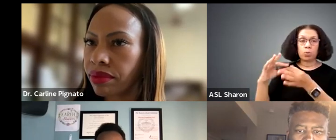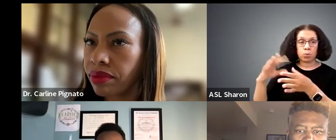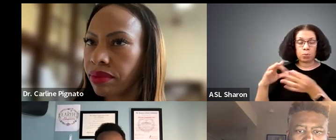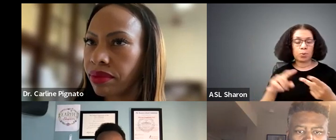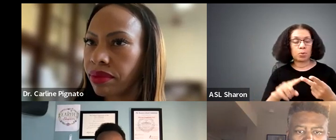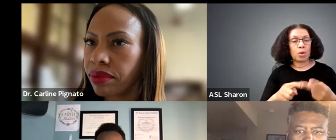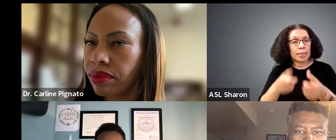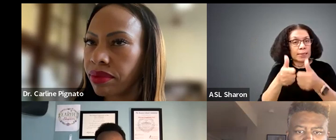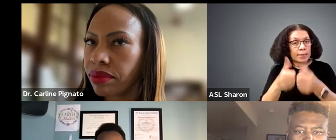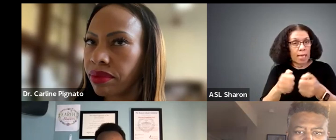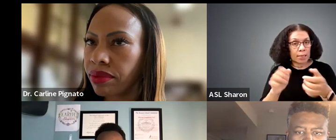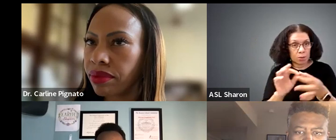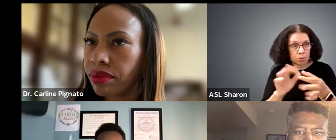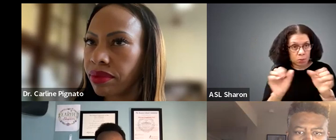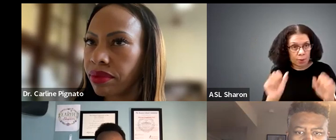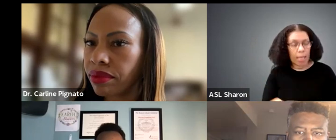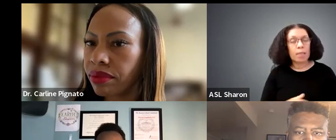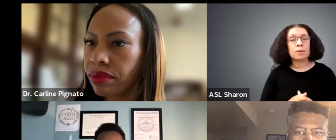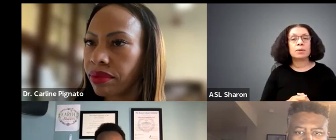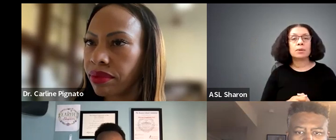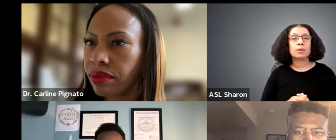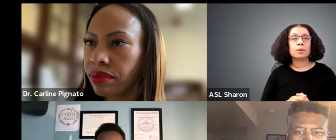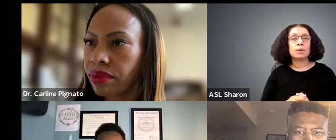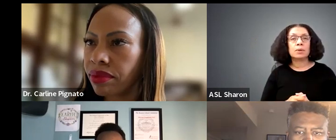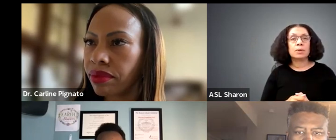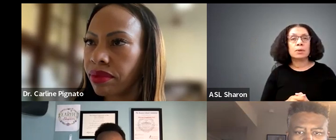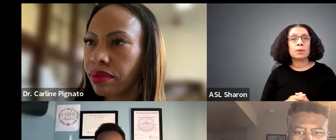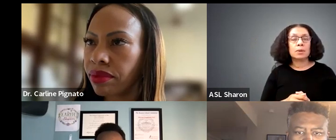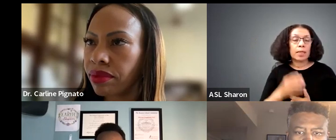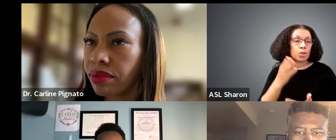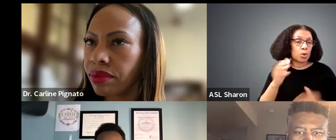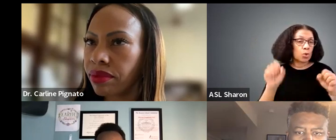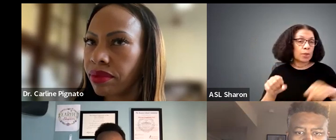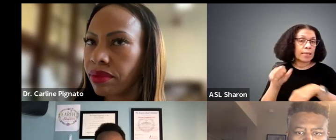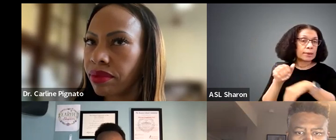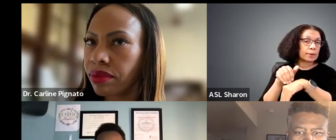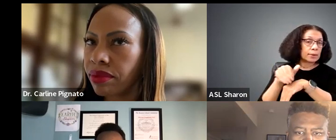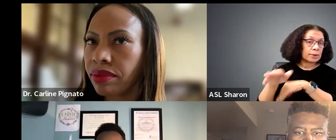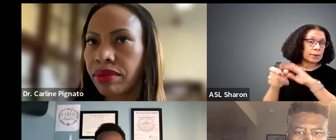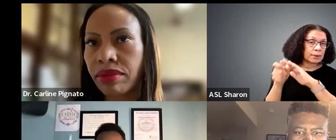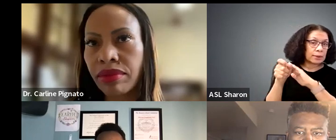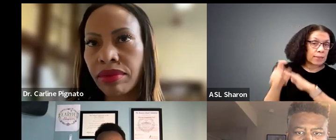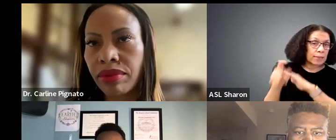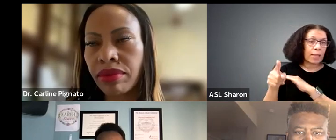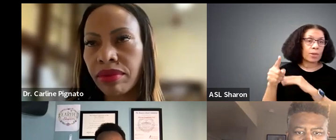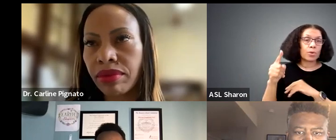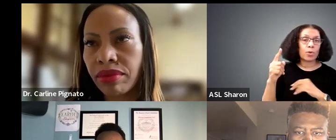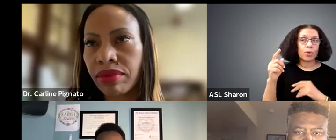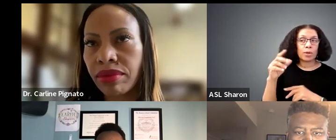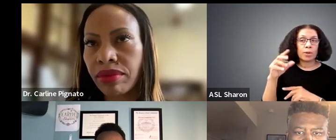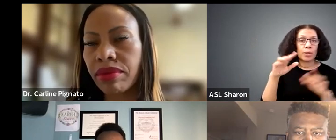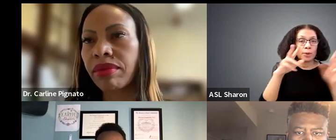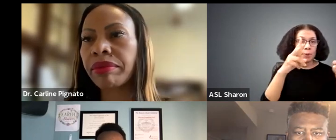submissions. And you may find a place to send the testimony on our search